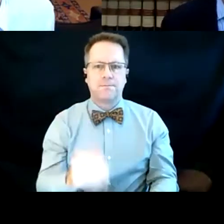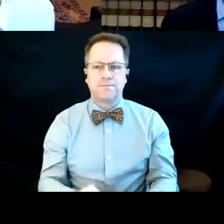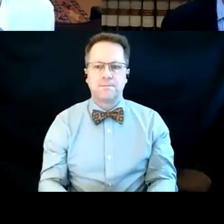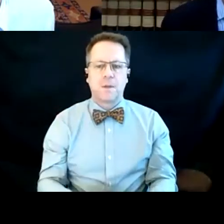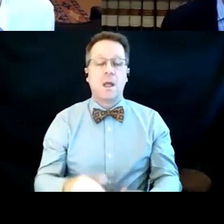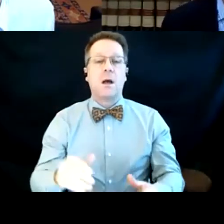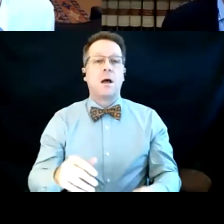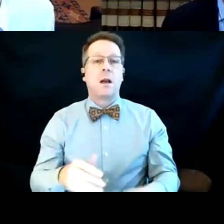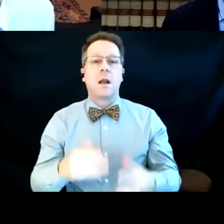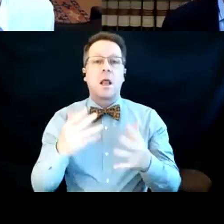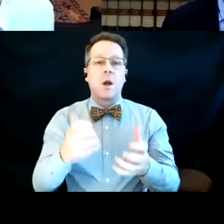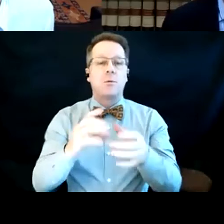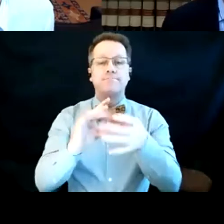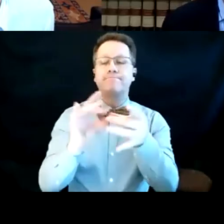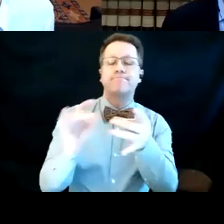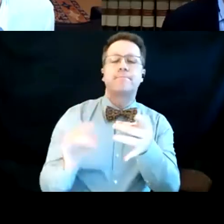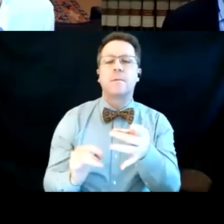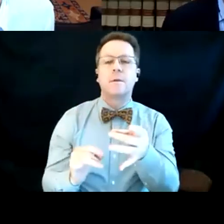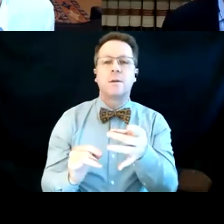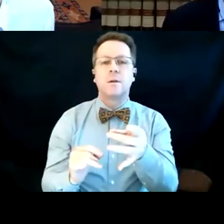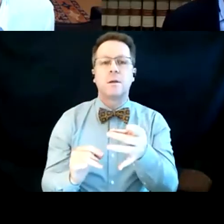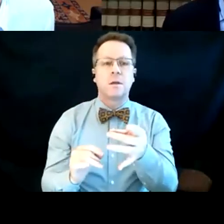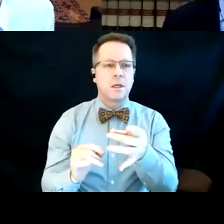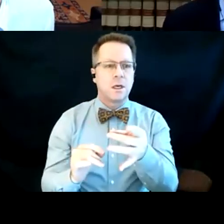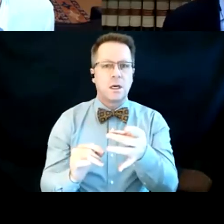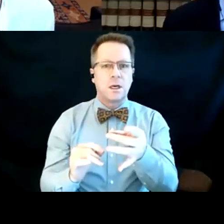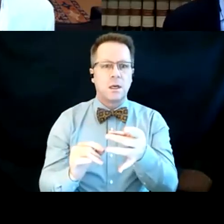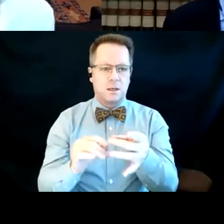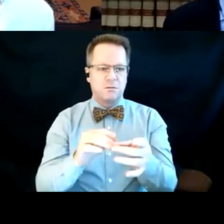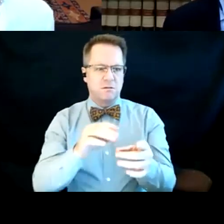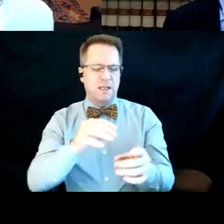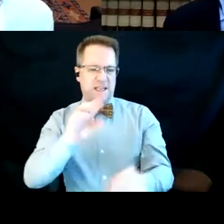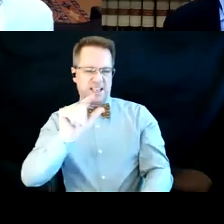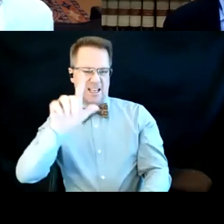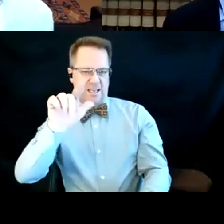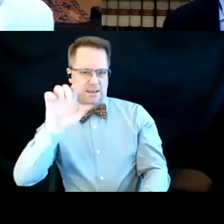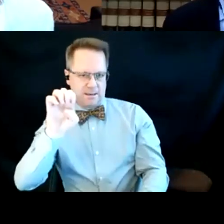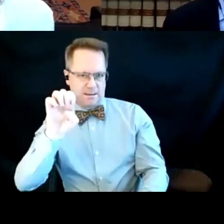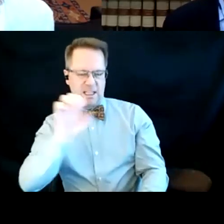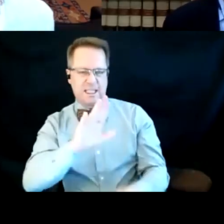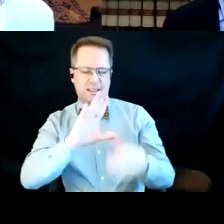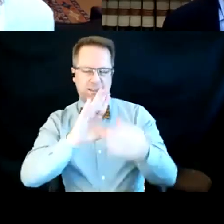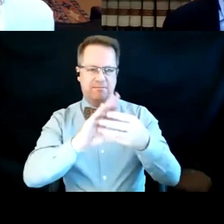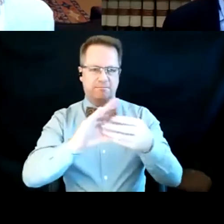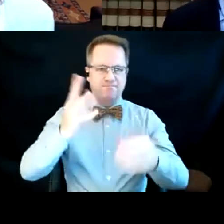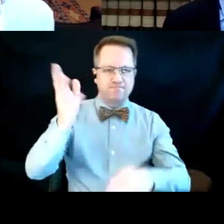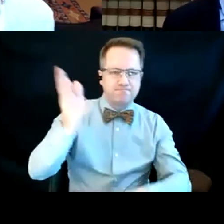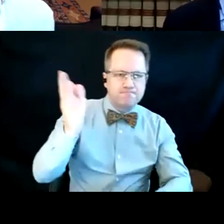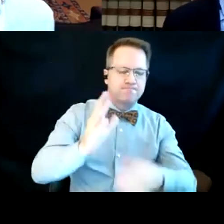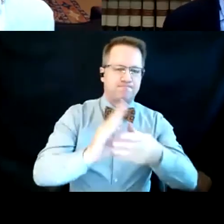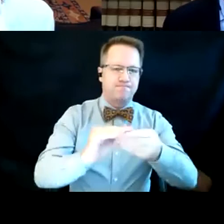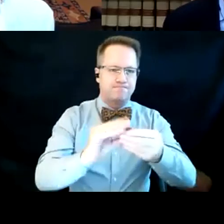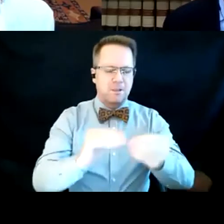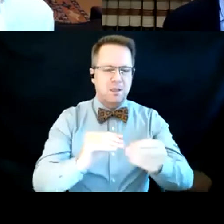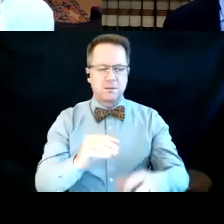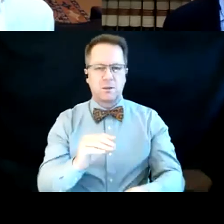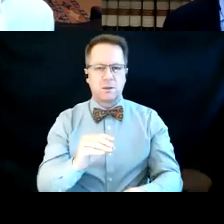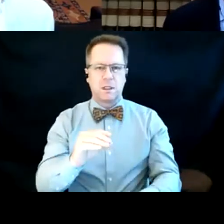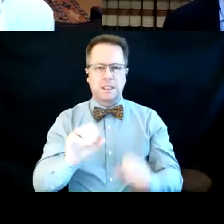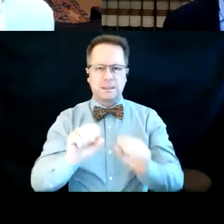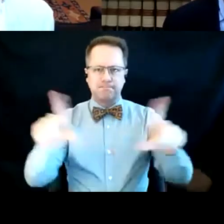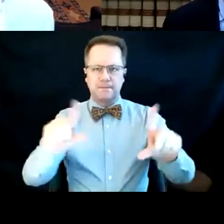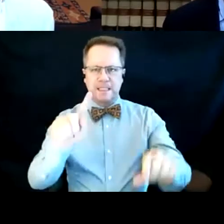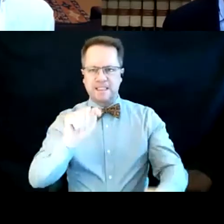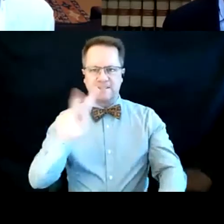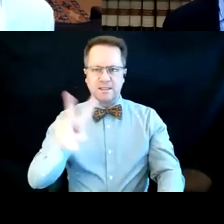Yes, I was just going to comment on Mr. Ho's presentation to the court. I happened to stumble across it on C-SPAN, and I was totally impressed with his